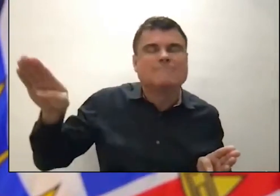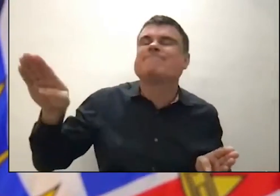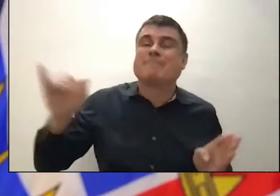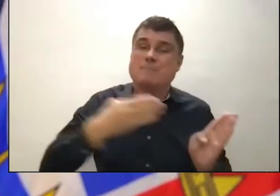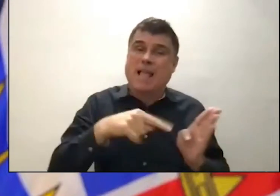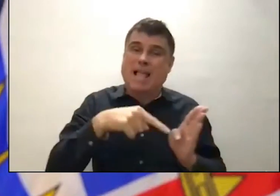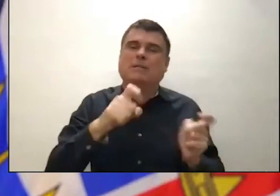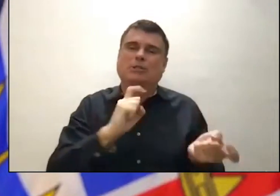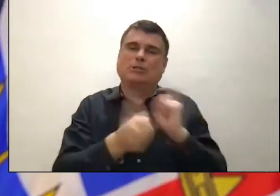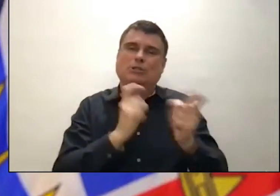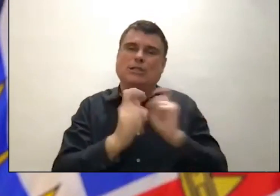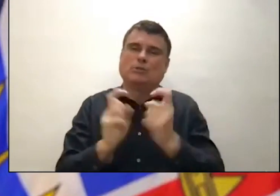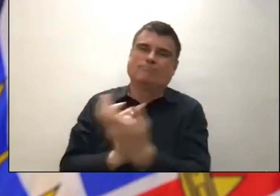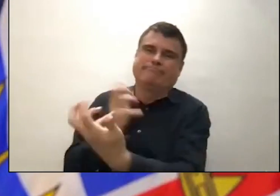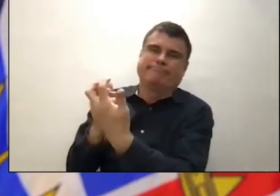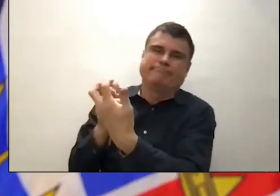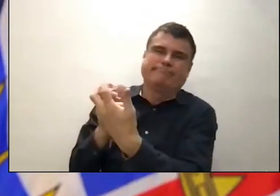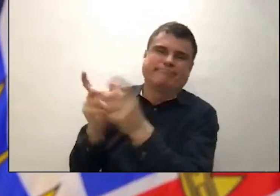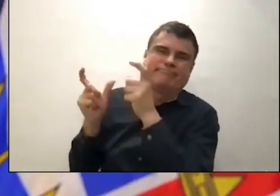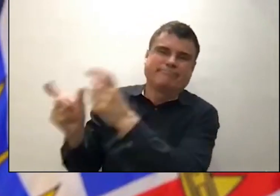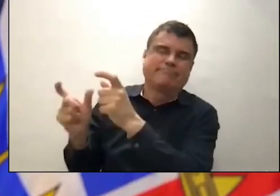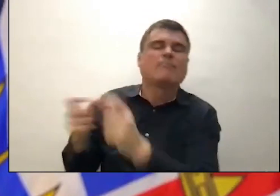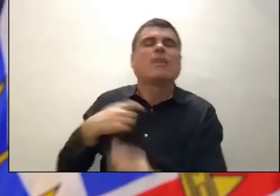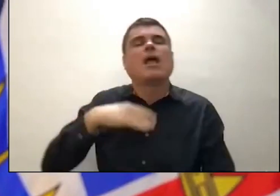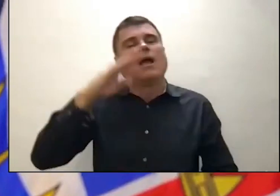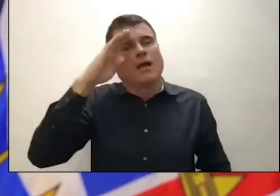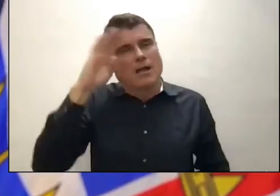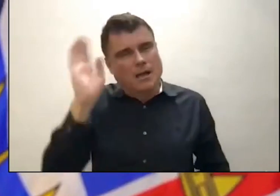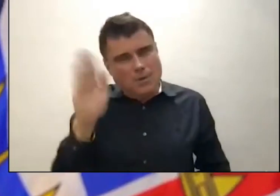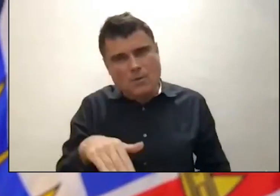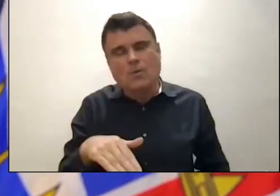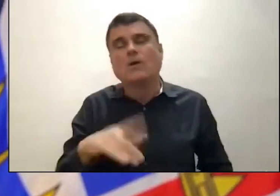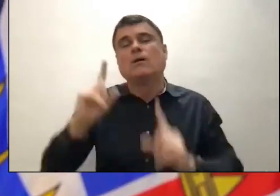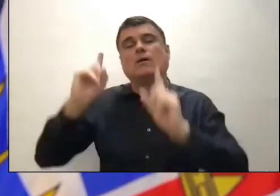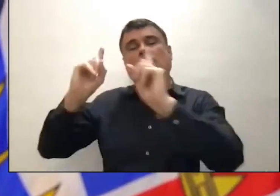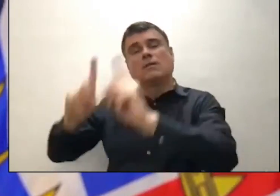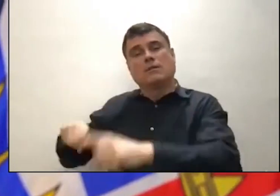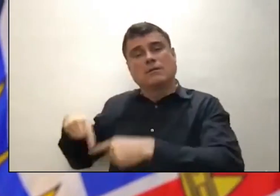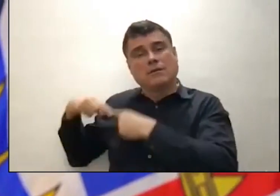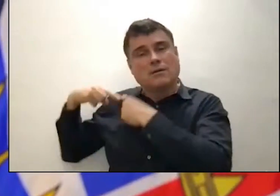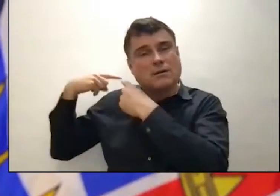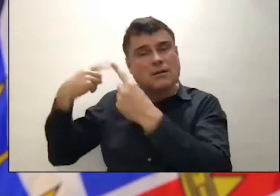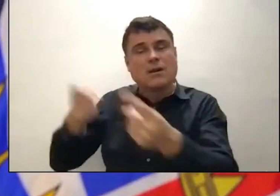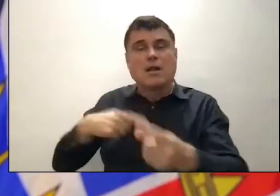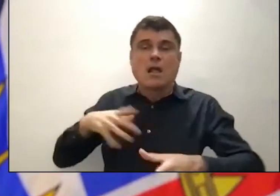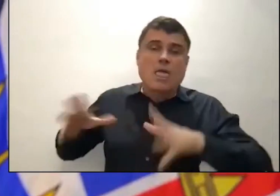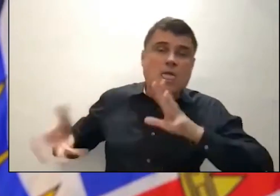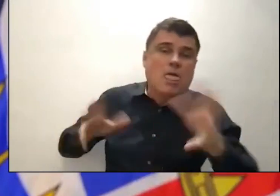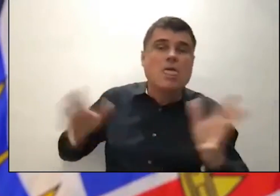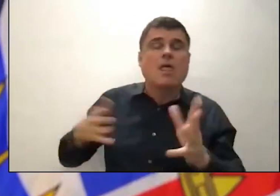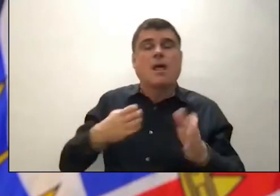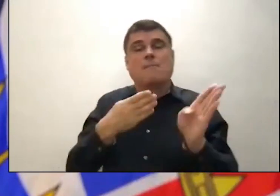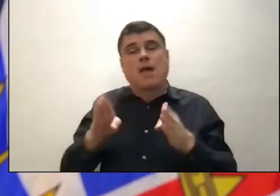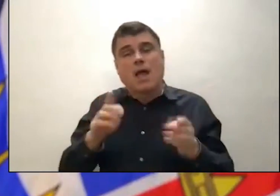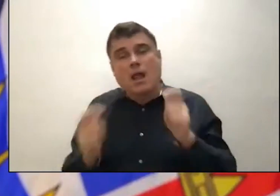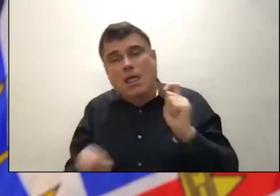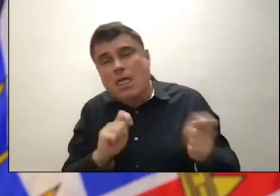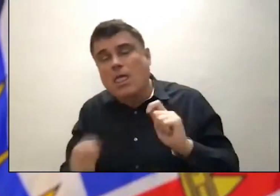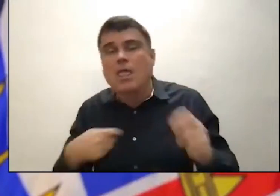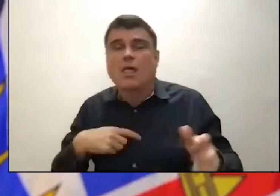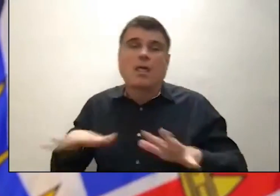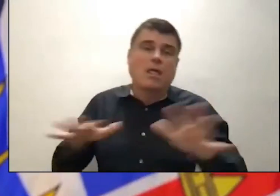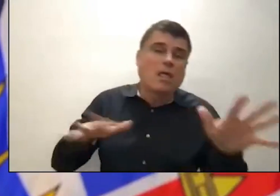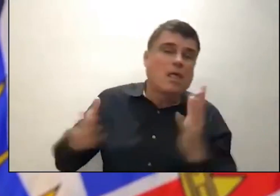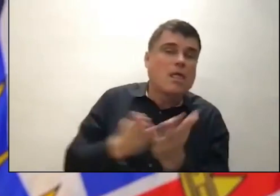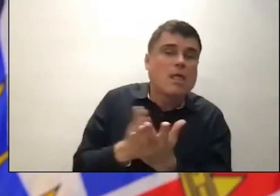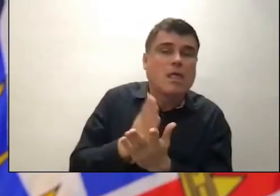situation is very unsettling for many people, and it can cause a lot of anxiety, depression, and